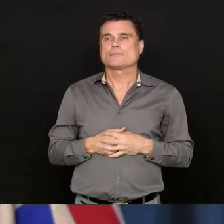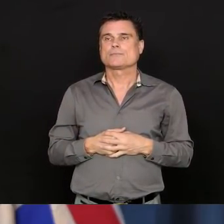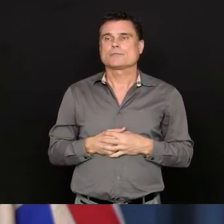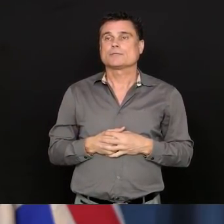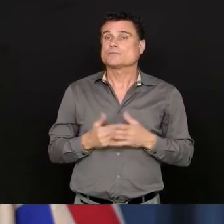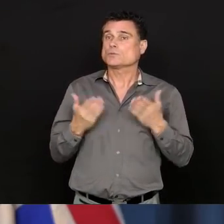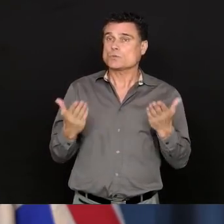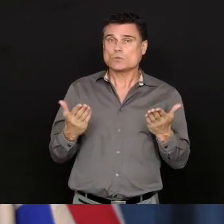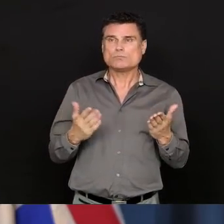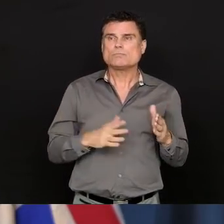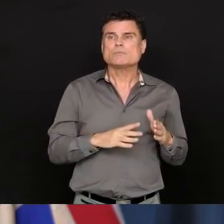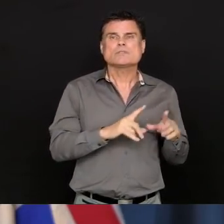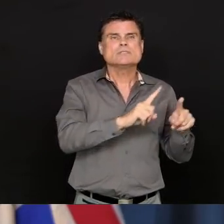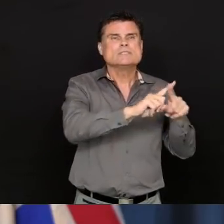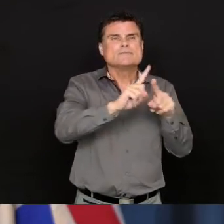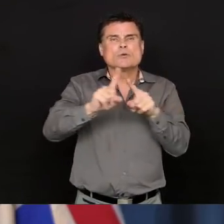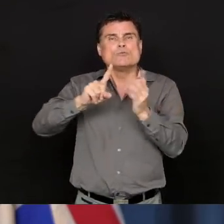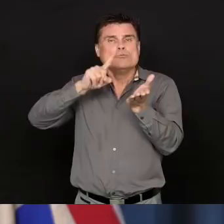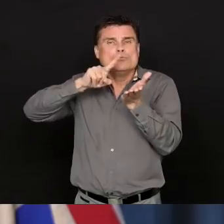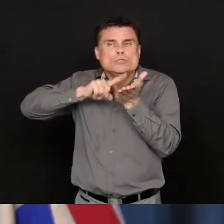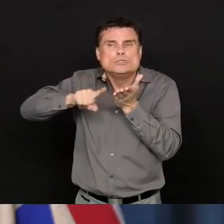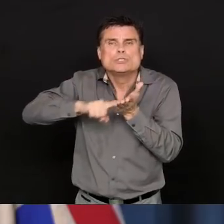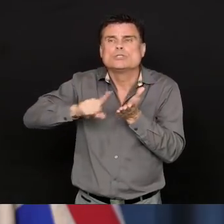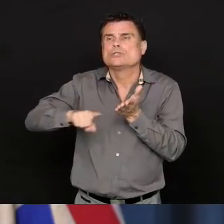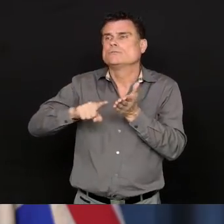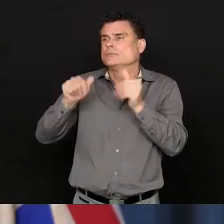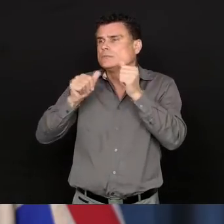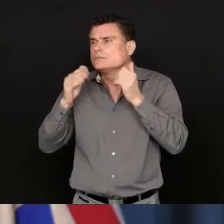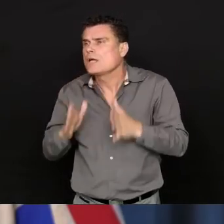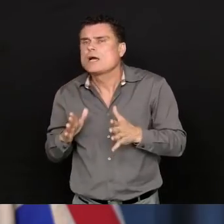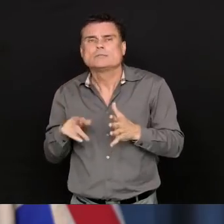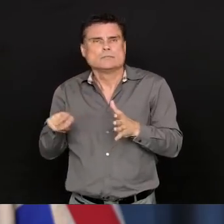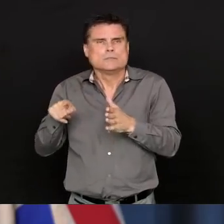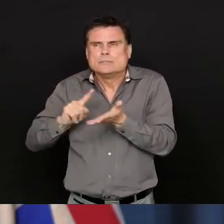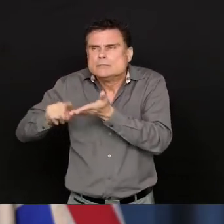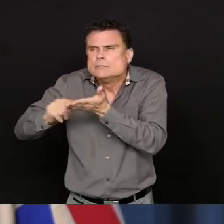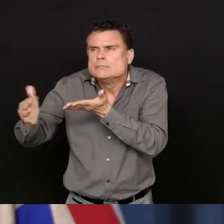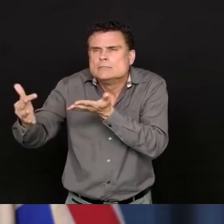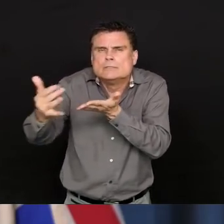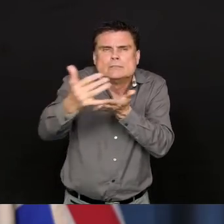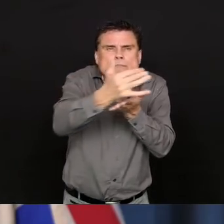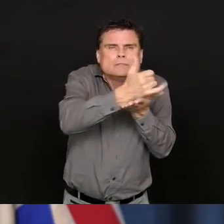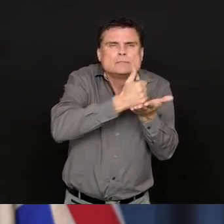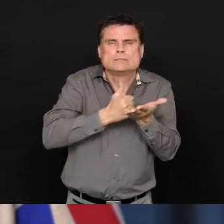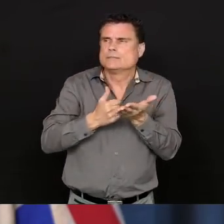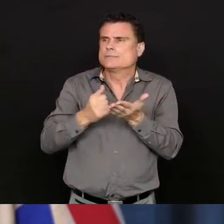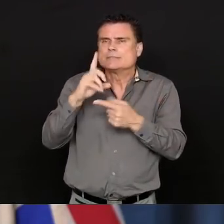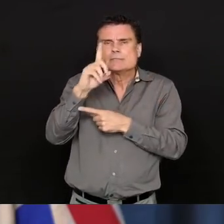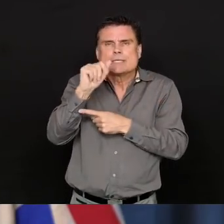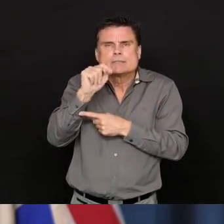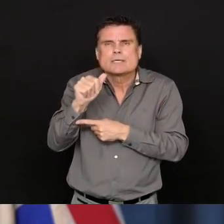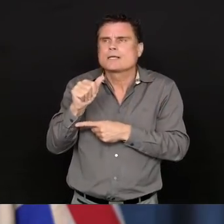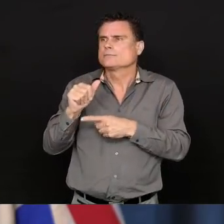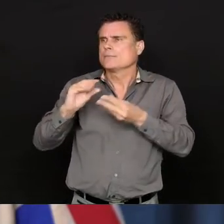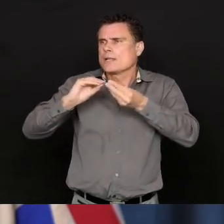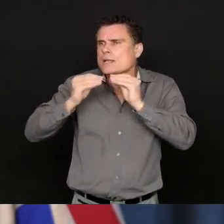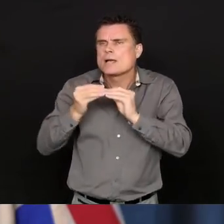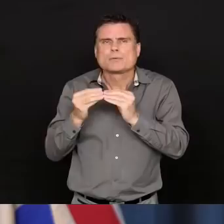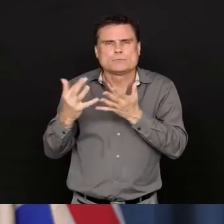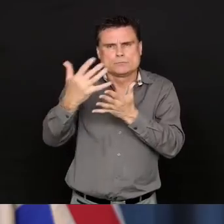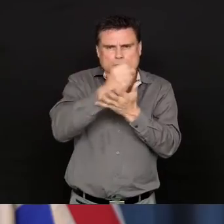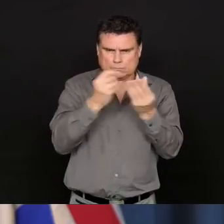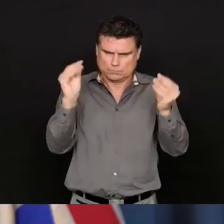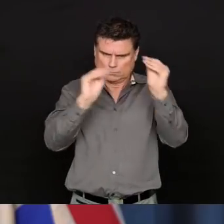dynamic modeling, a more detailed model that we'll be talking about in the coming weeks. We've have a research project that is underway